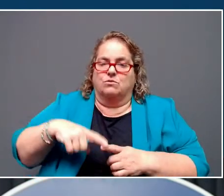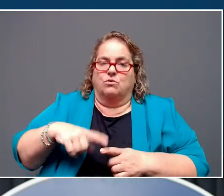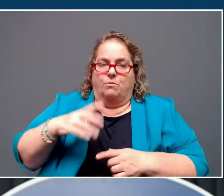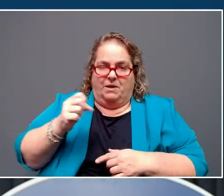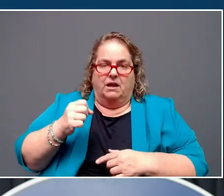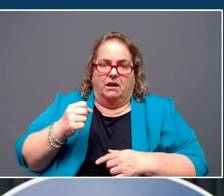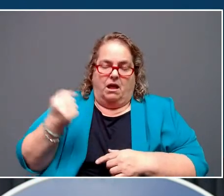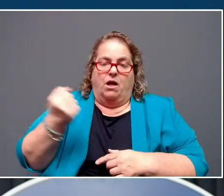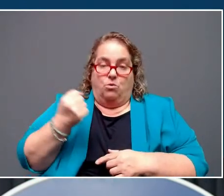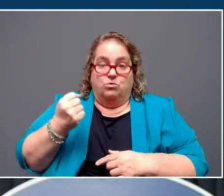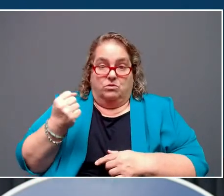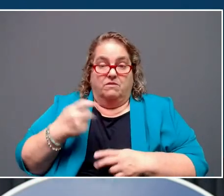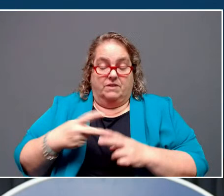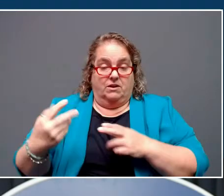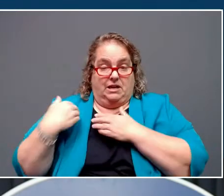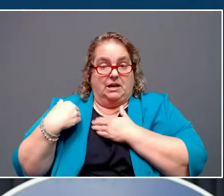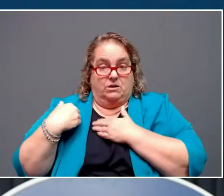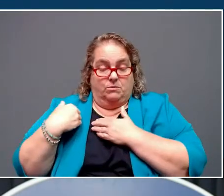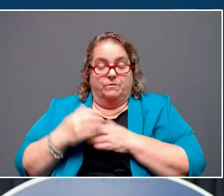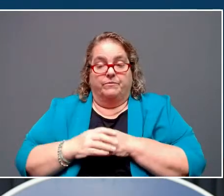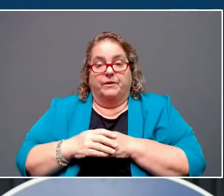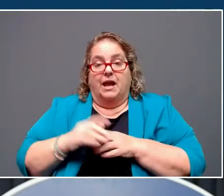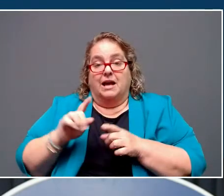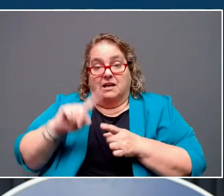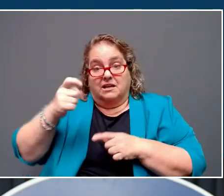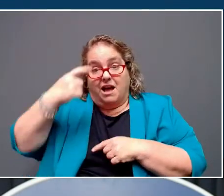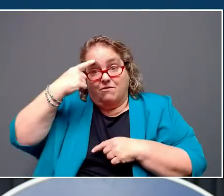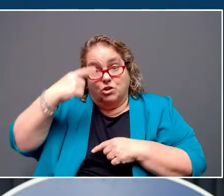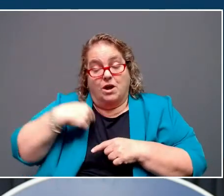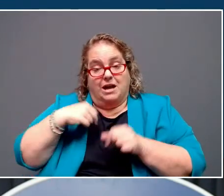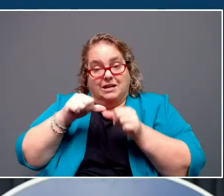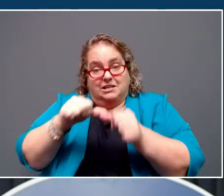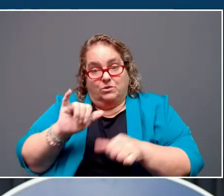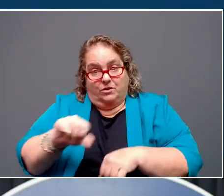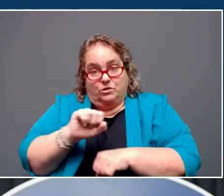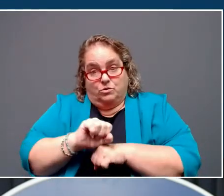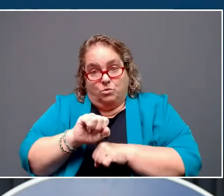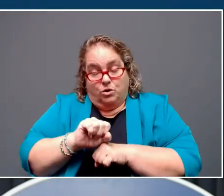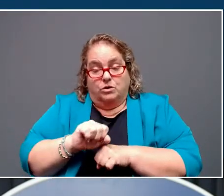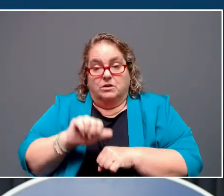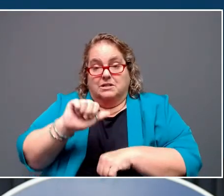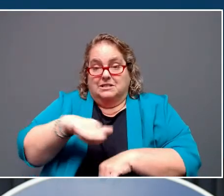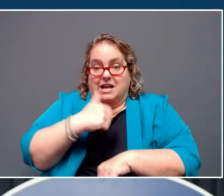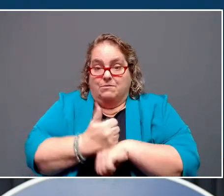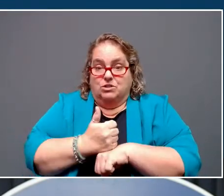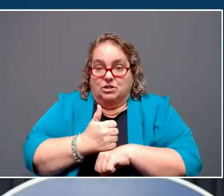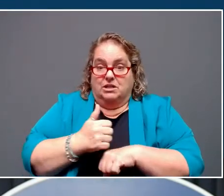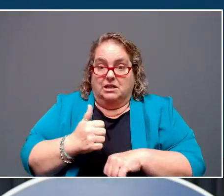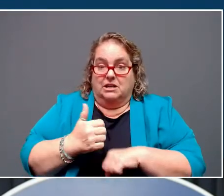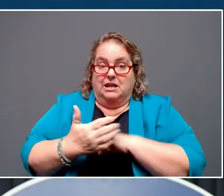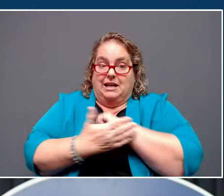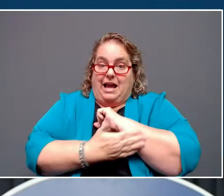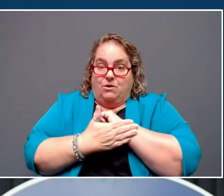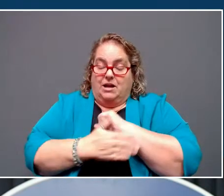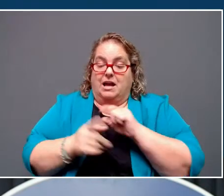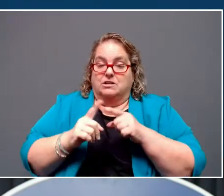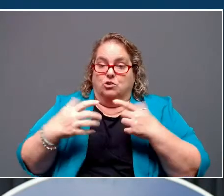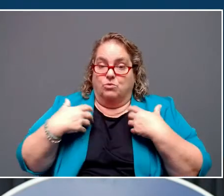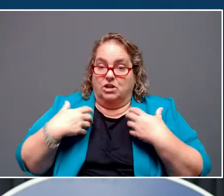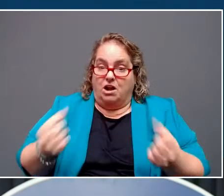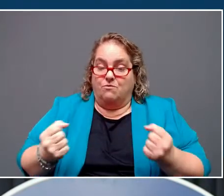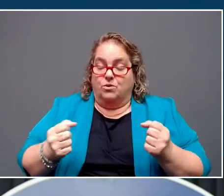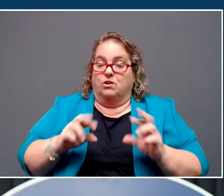accountable. And as governor, I've continued this work, establishing counties as recovery-ready communities